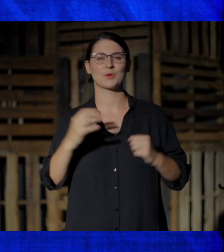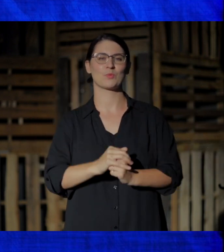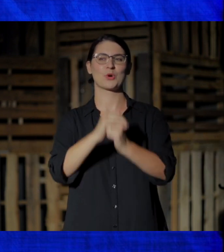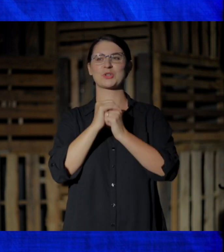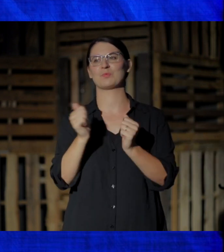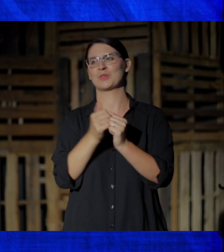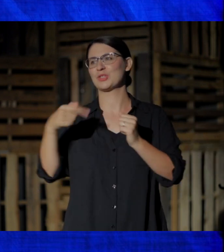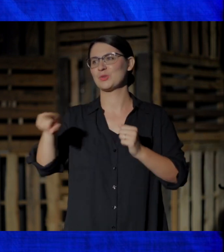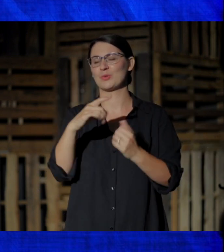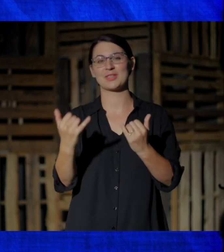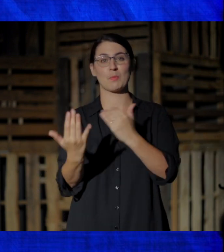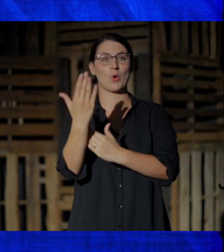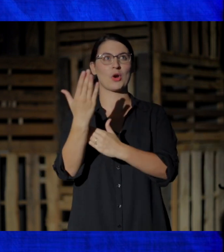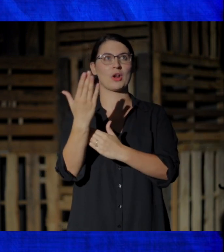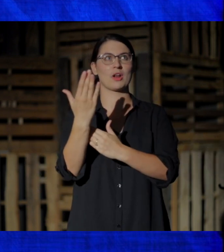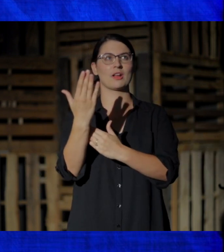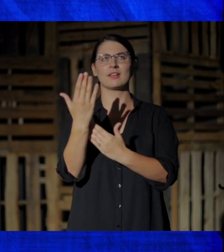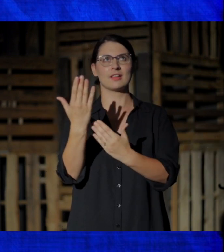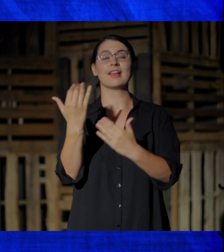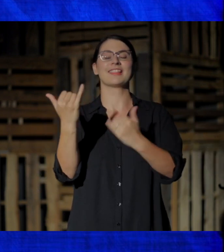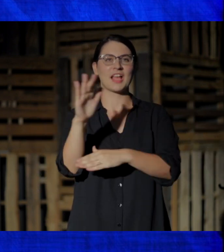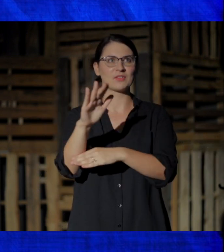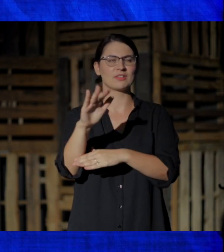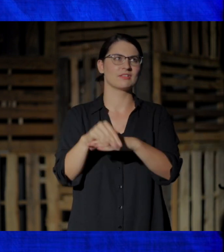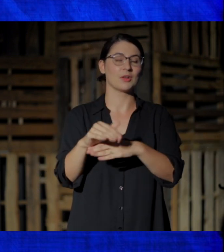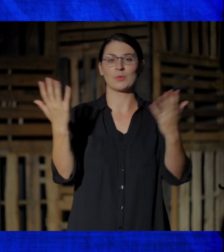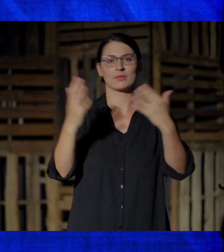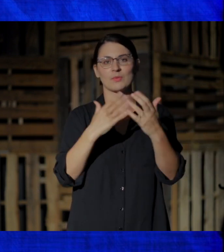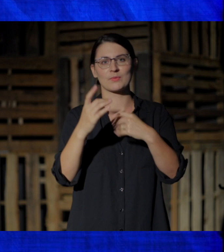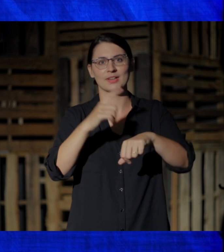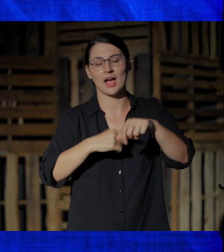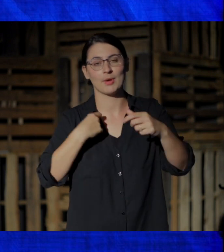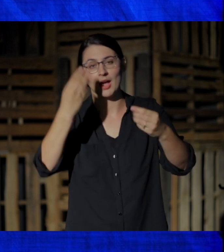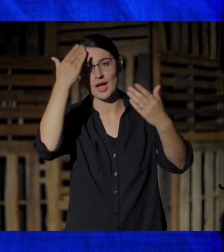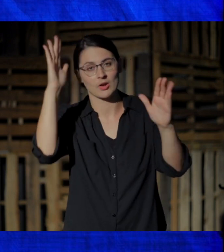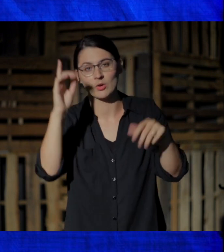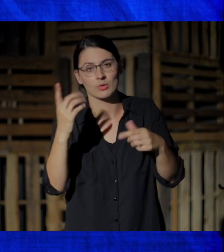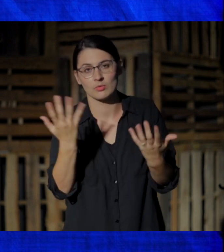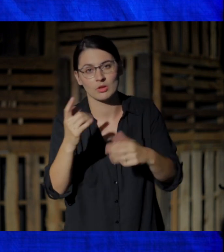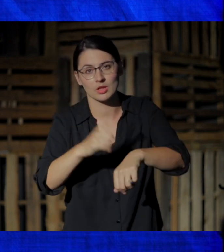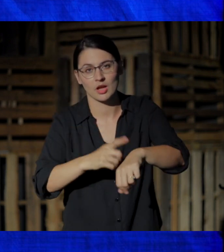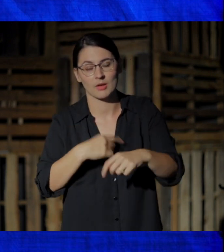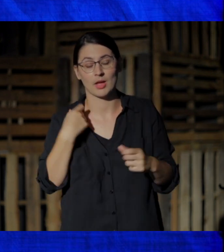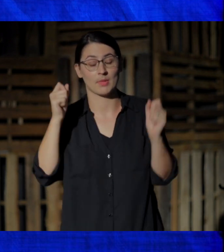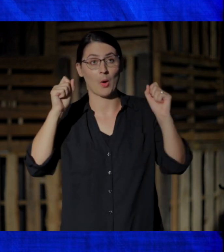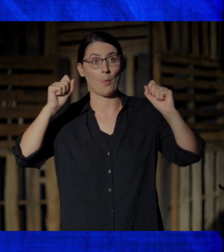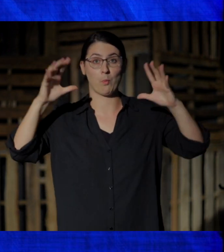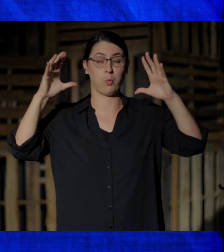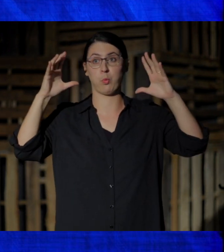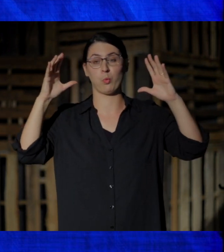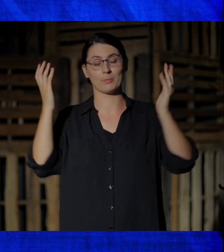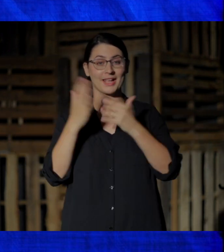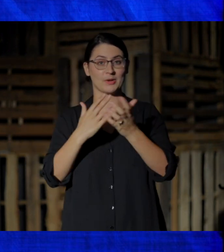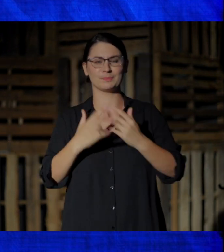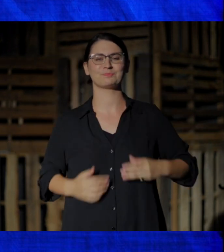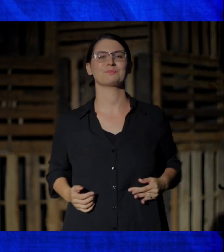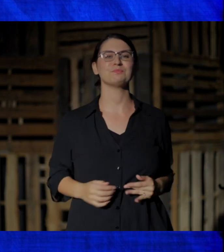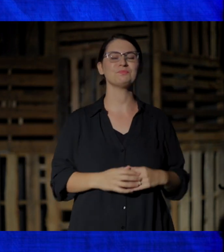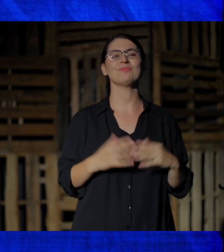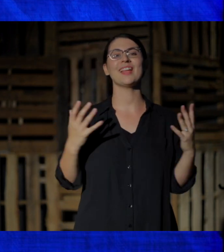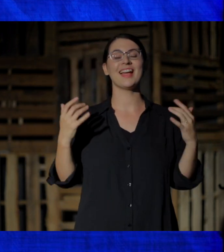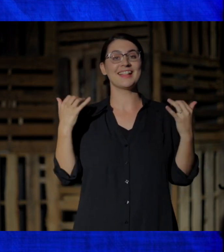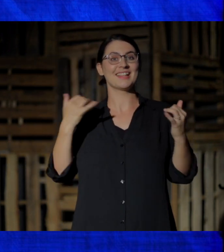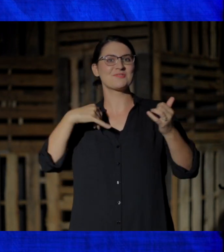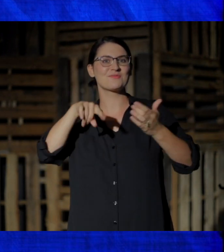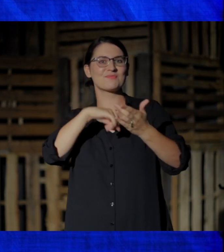morning. And particularly this morning, this afternoon, tonight, whatever it is. I don't know when it is, man. I'm like wide open. But we're